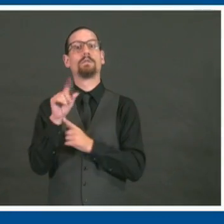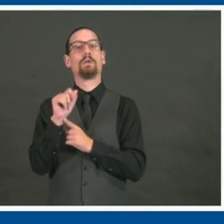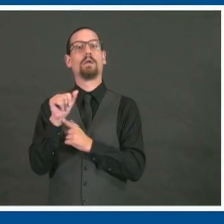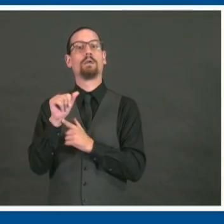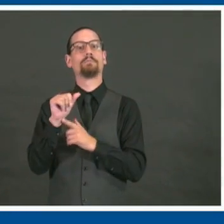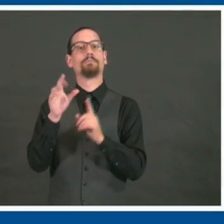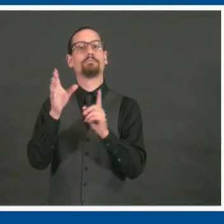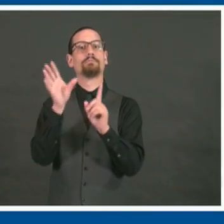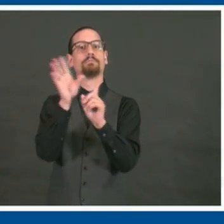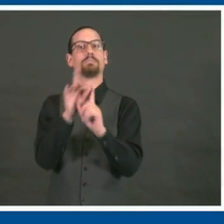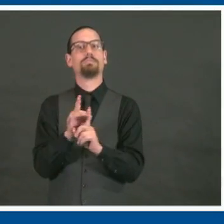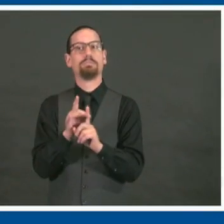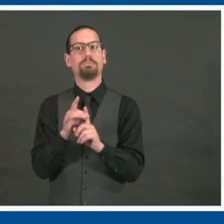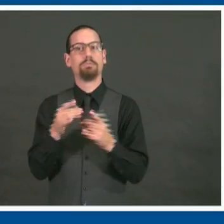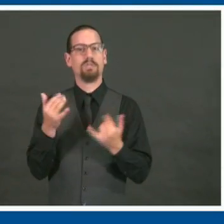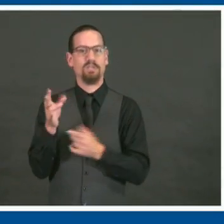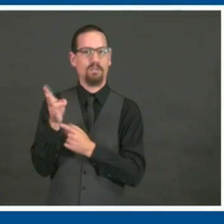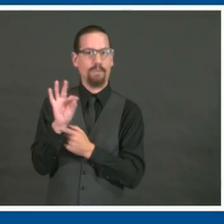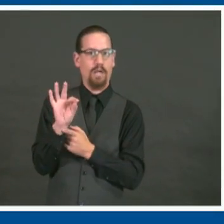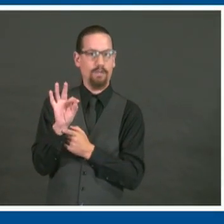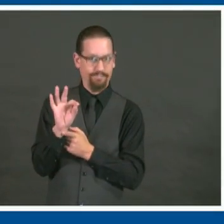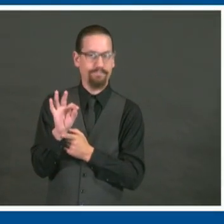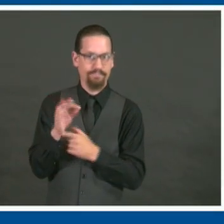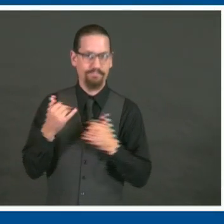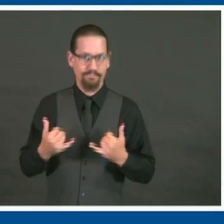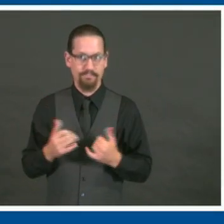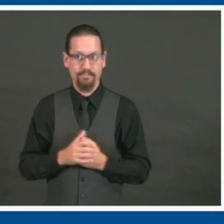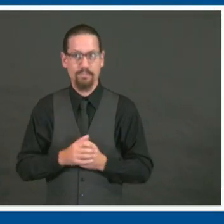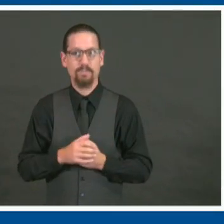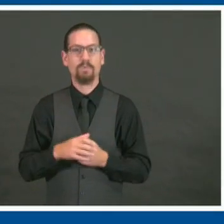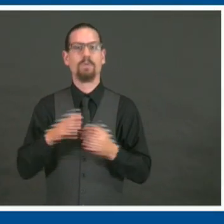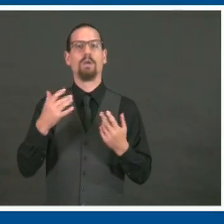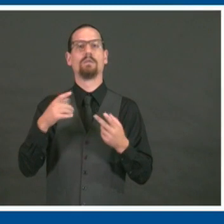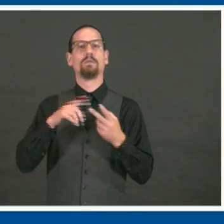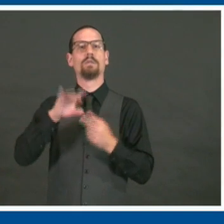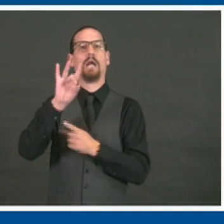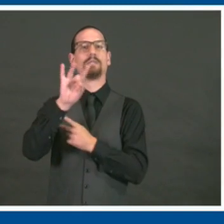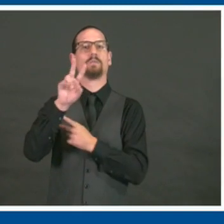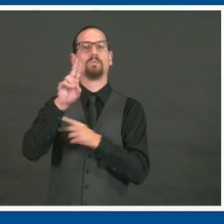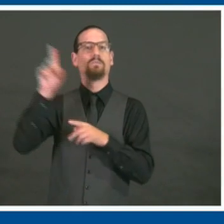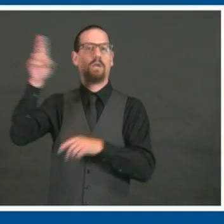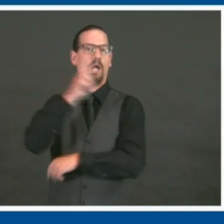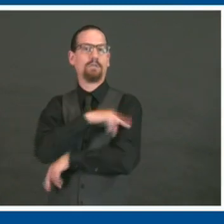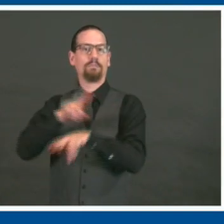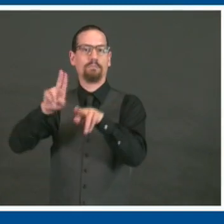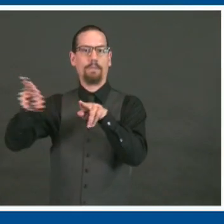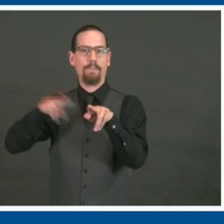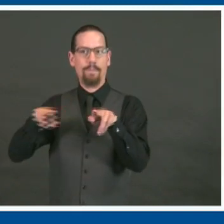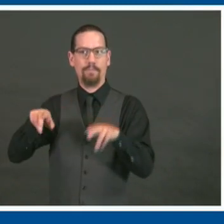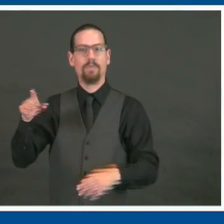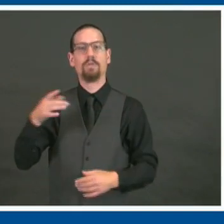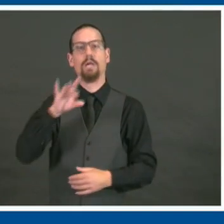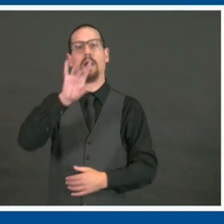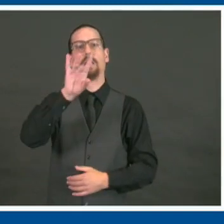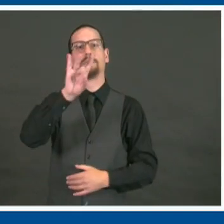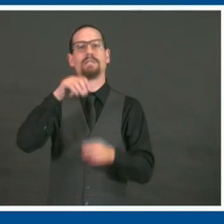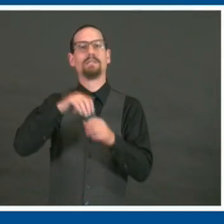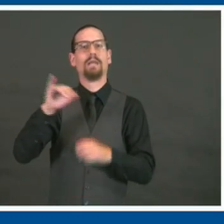to report. We have 82 people currently hospitalized and eight people currently in an intensive care unit.